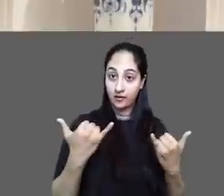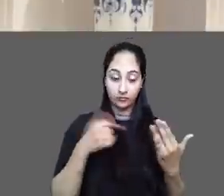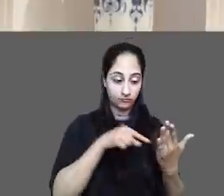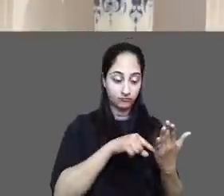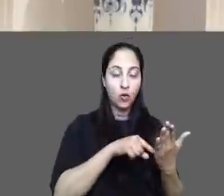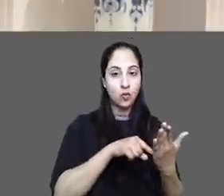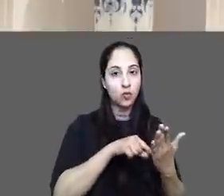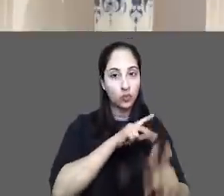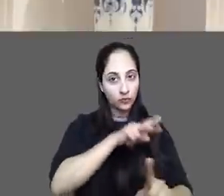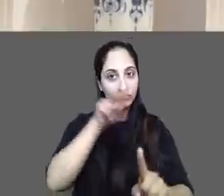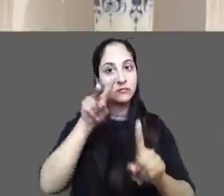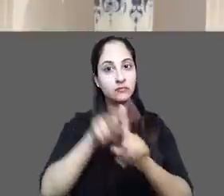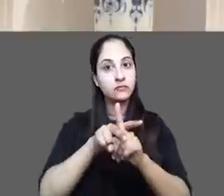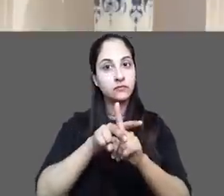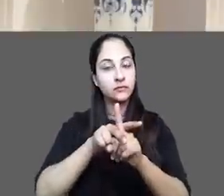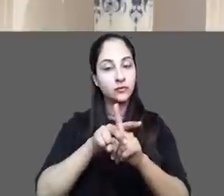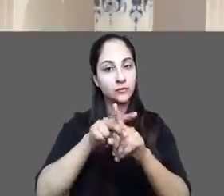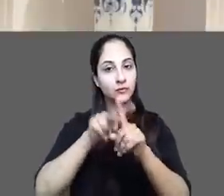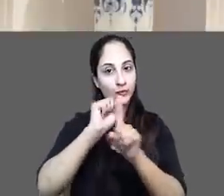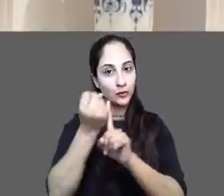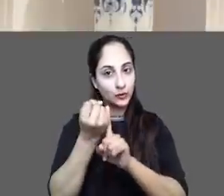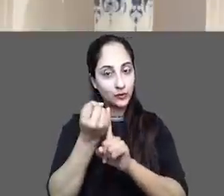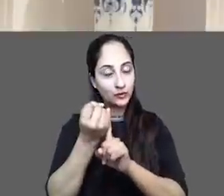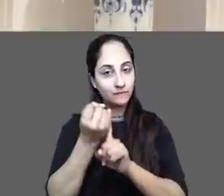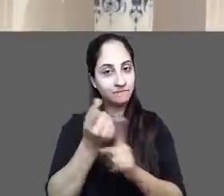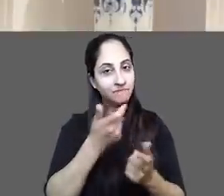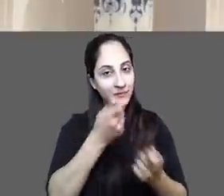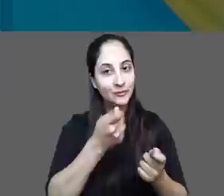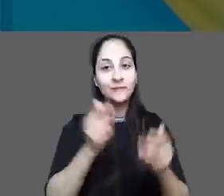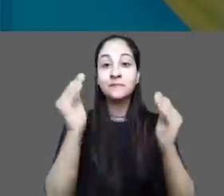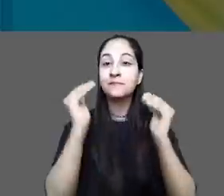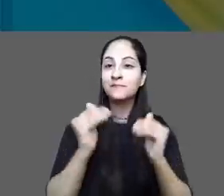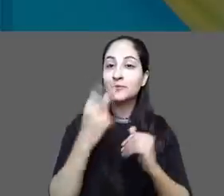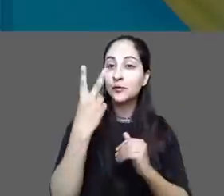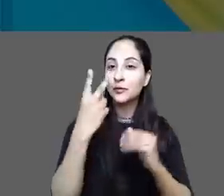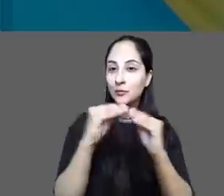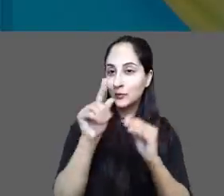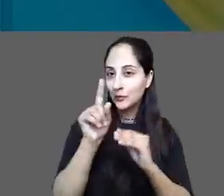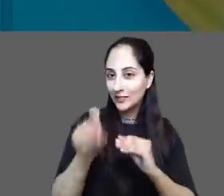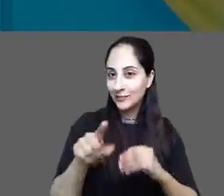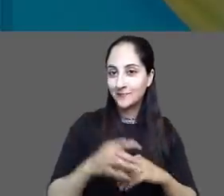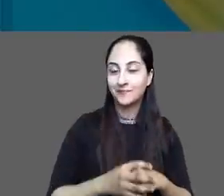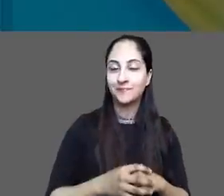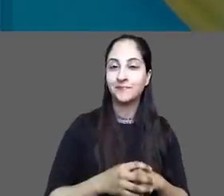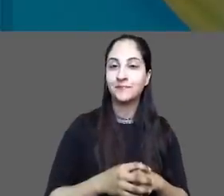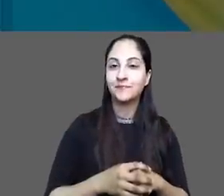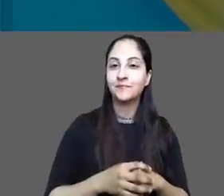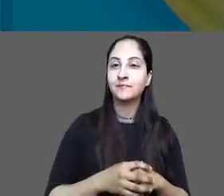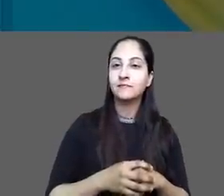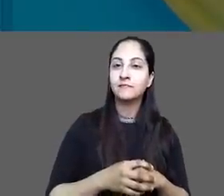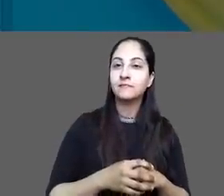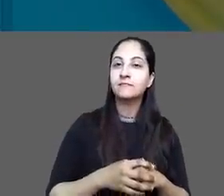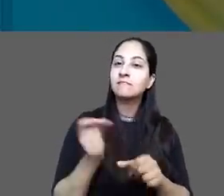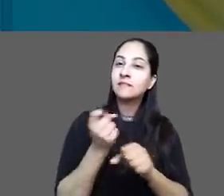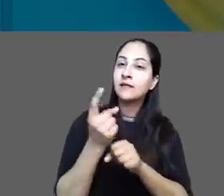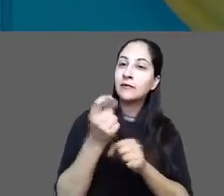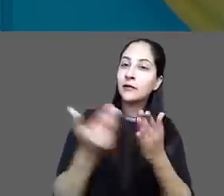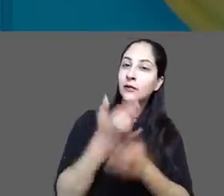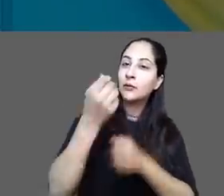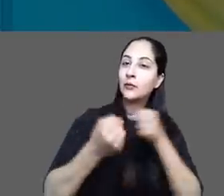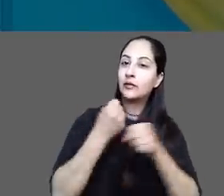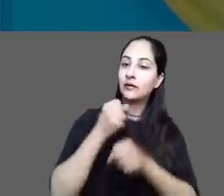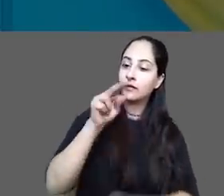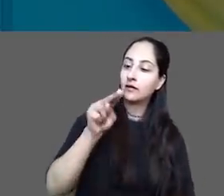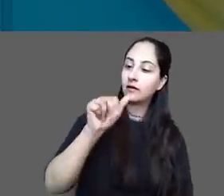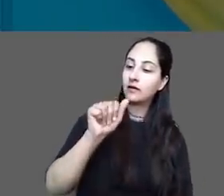know, everything that we're experiencing through this pandemic in perspective. Another great answer. Okay, final two questions for you. What's